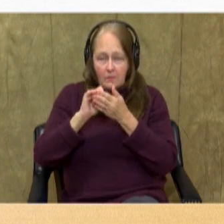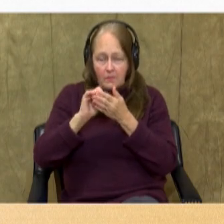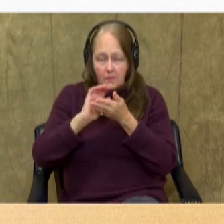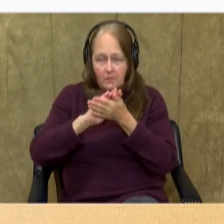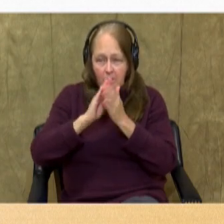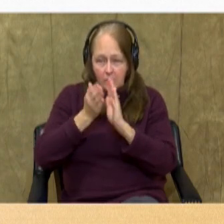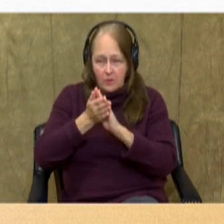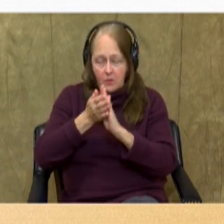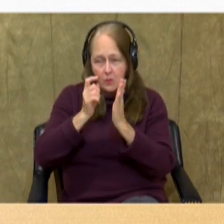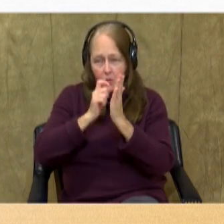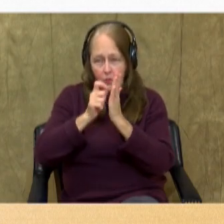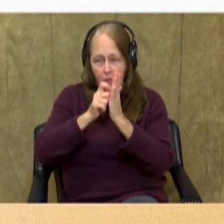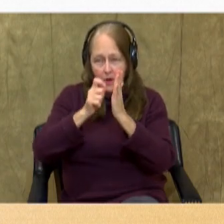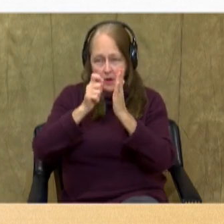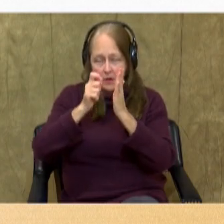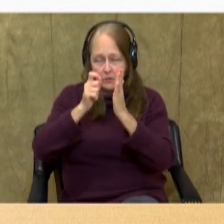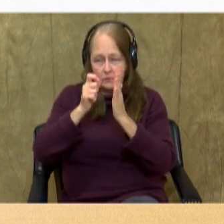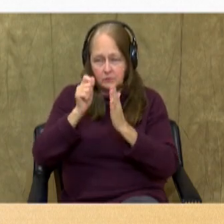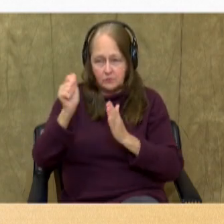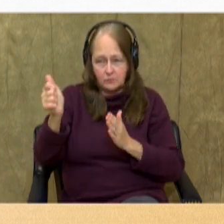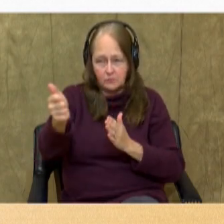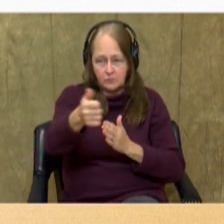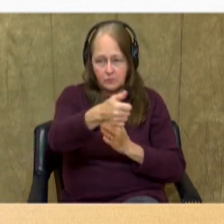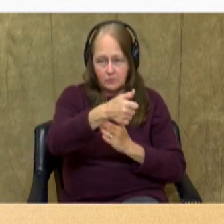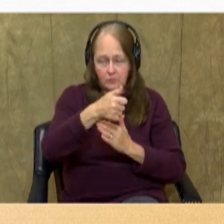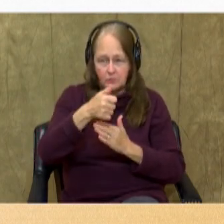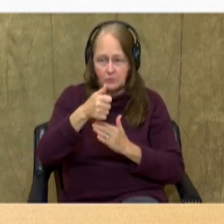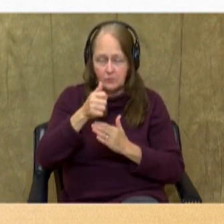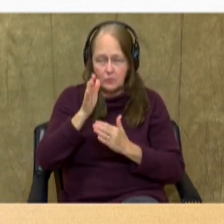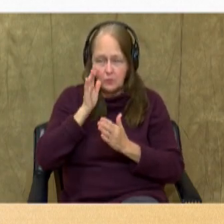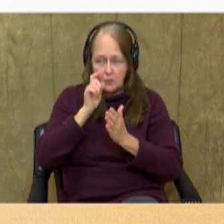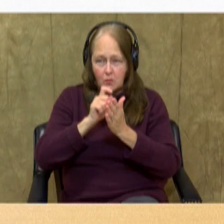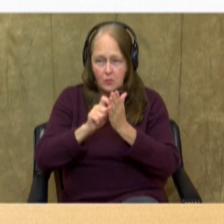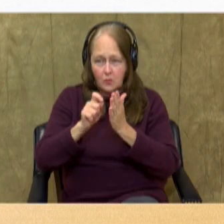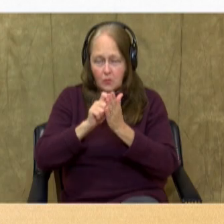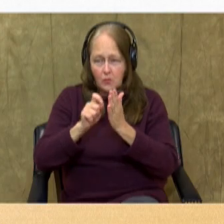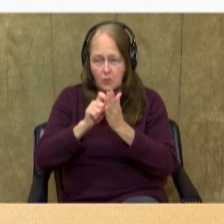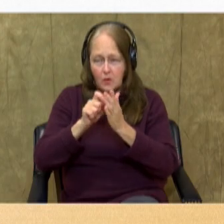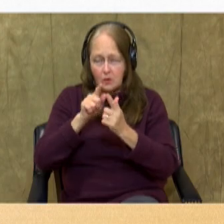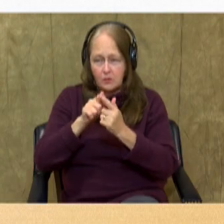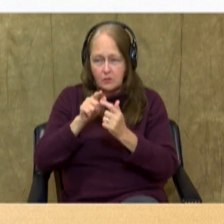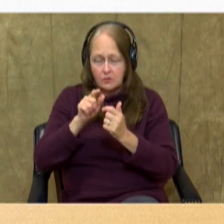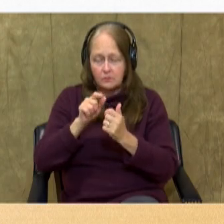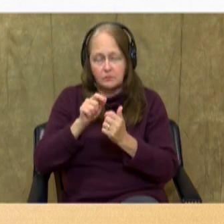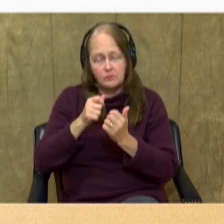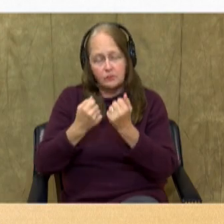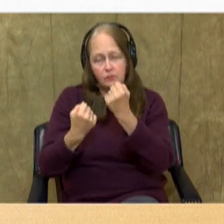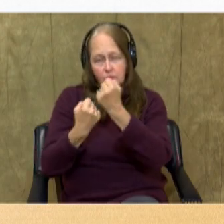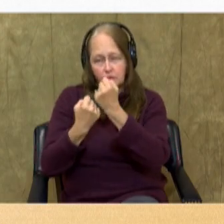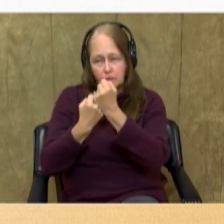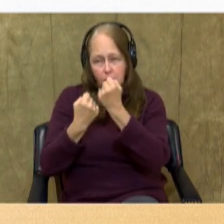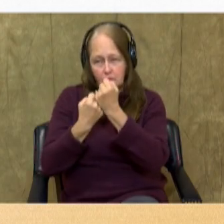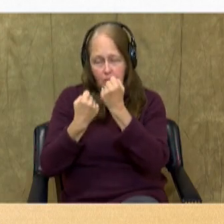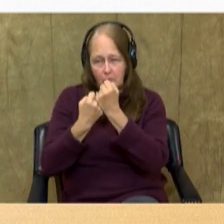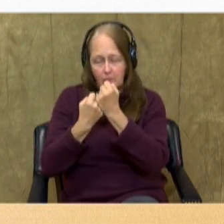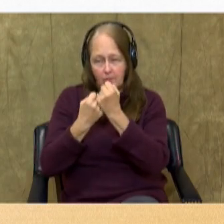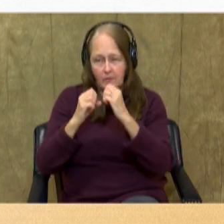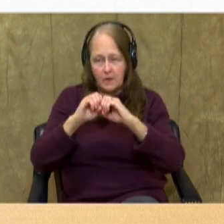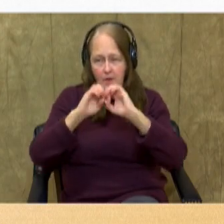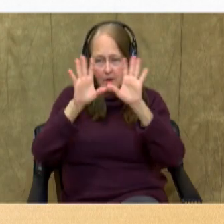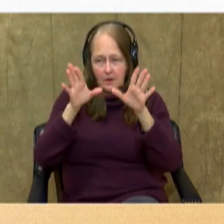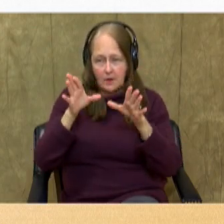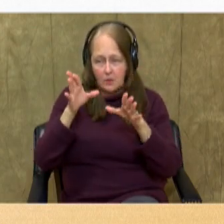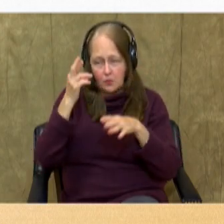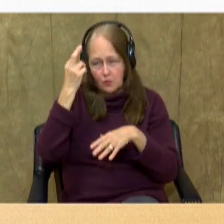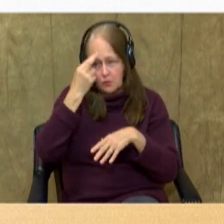become writers and do it on our own. So we're going to write an argument to support claims with clear